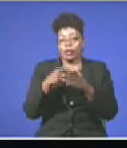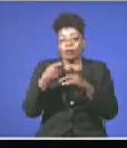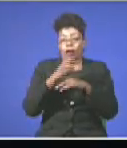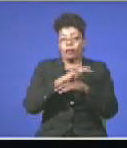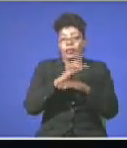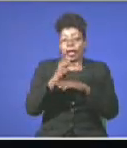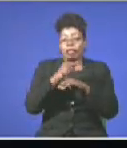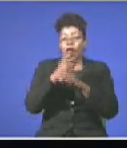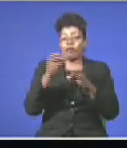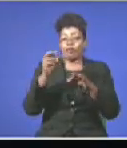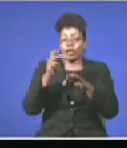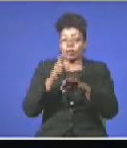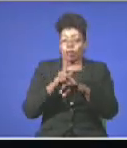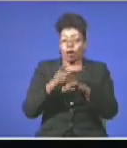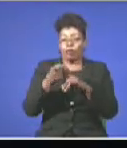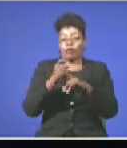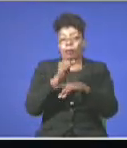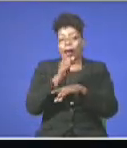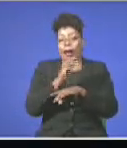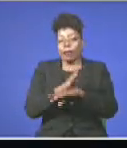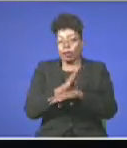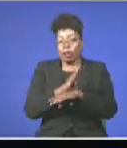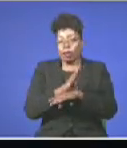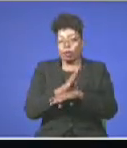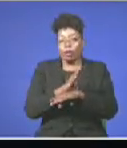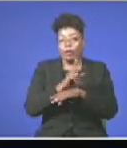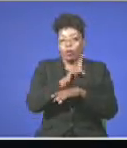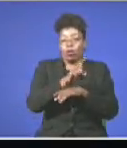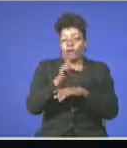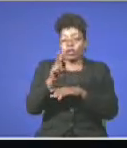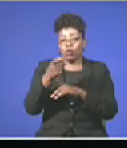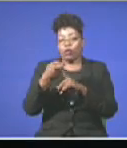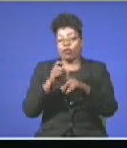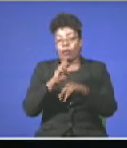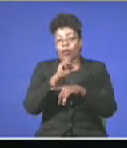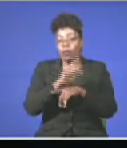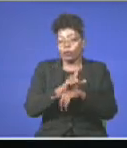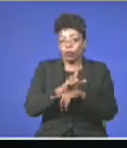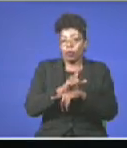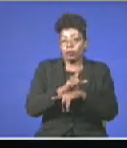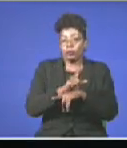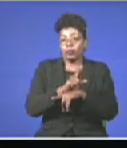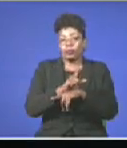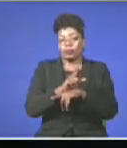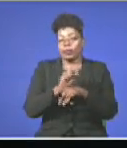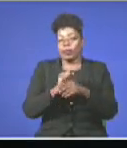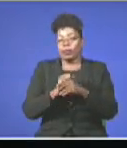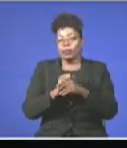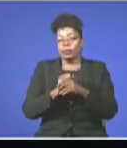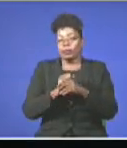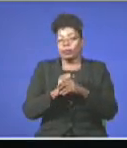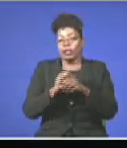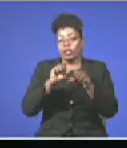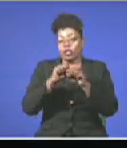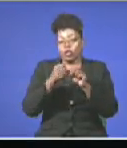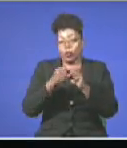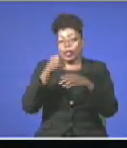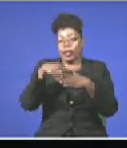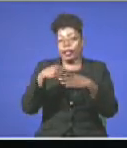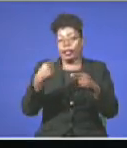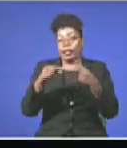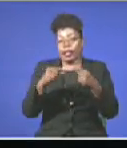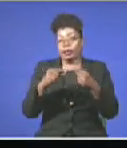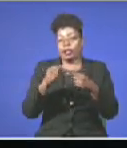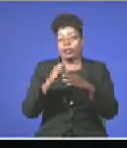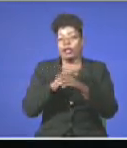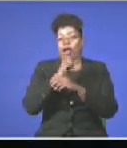Nassau, Freeport, some from Abaco, I think one or two from Eleuthera, to make sure that when they're officiating the games, it'll